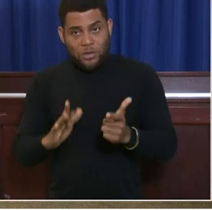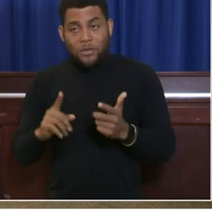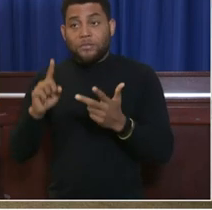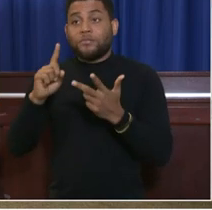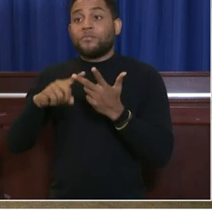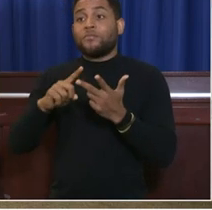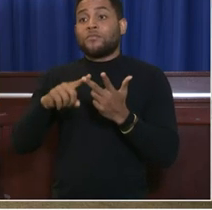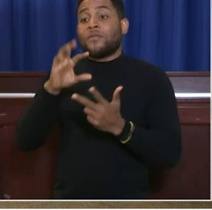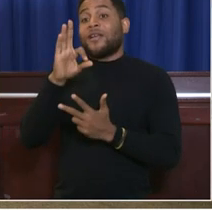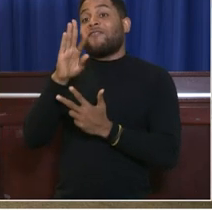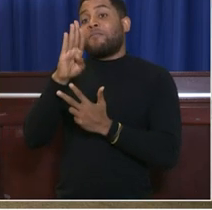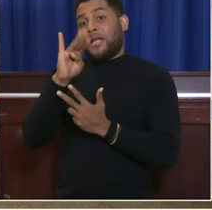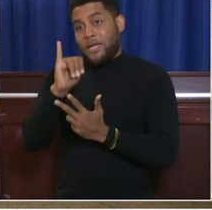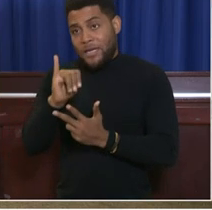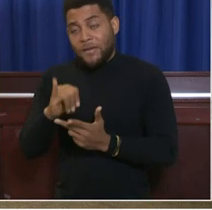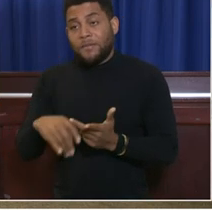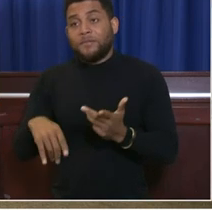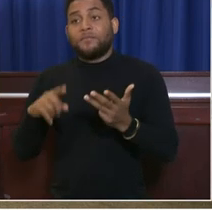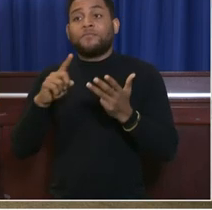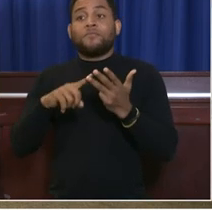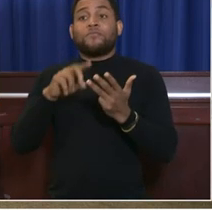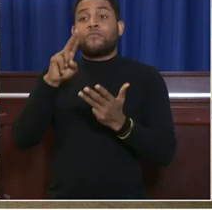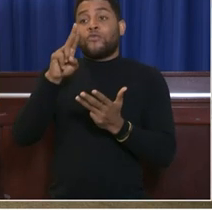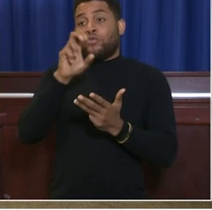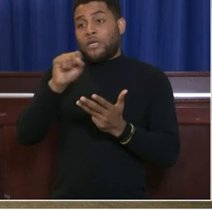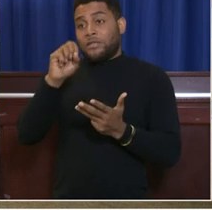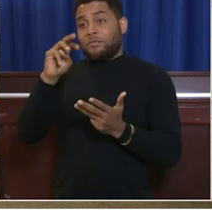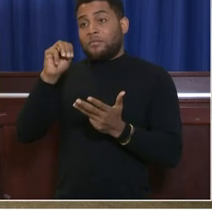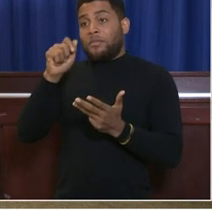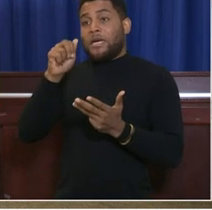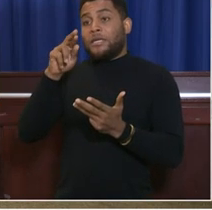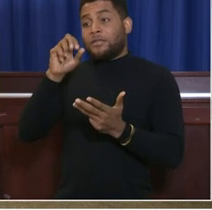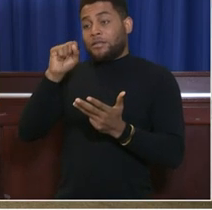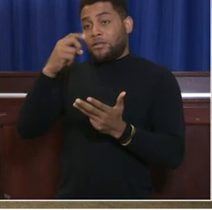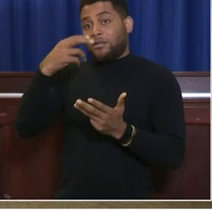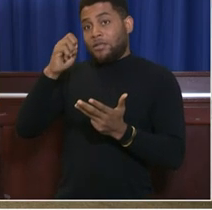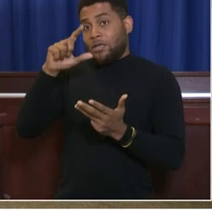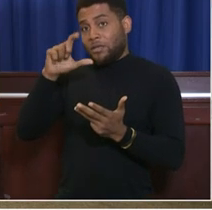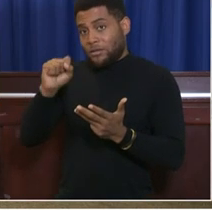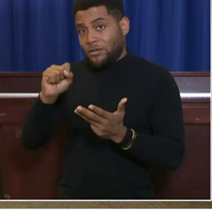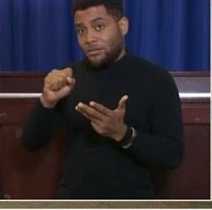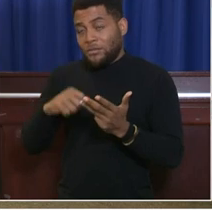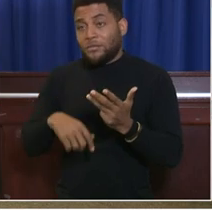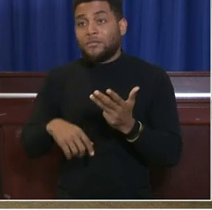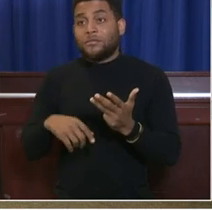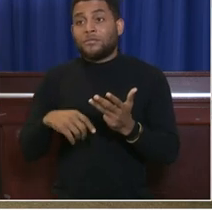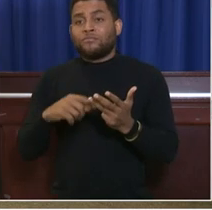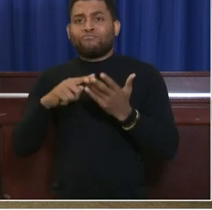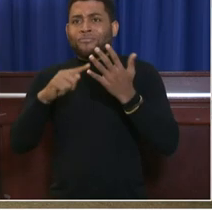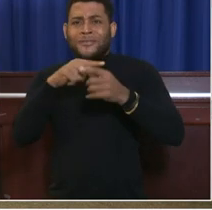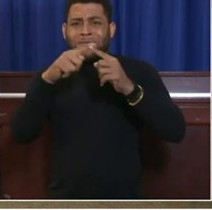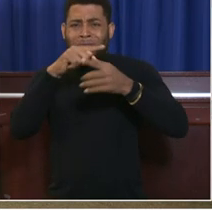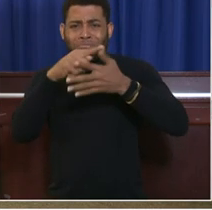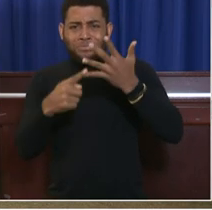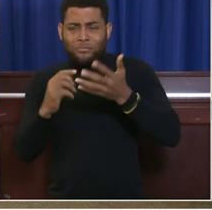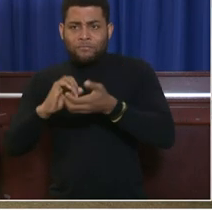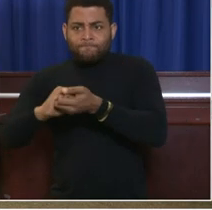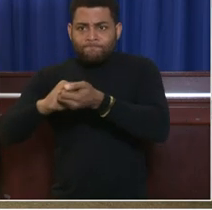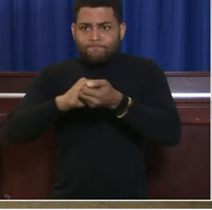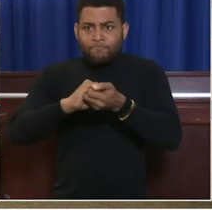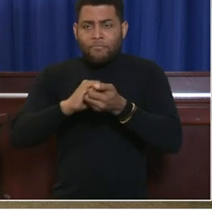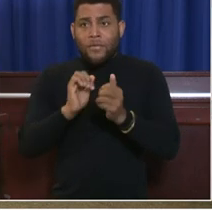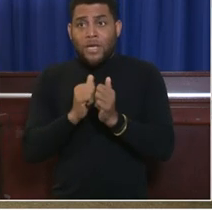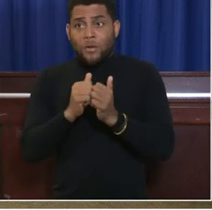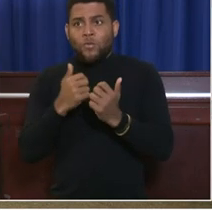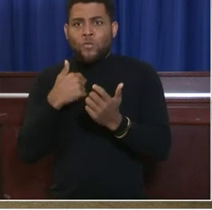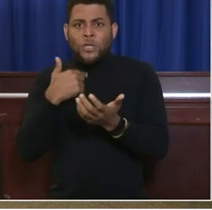Operation Trident to focus on disrupting and reducing gun-related violent crime by non-compliant individuals who